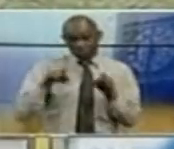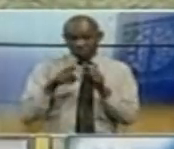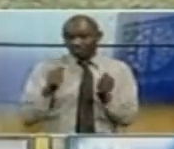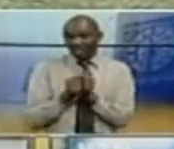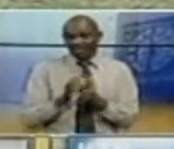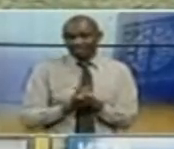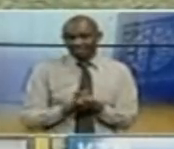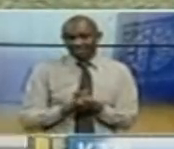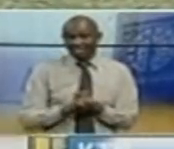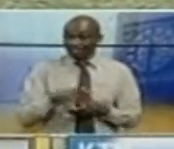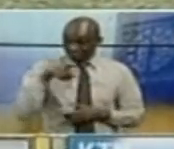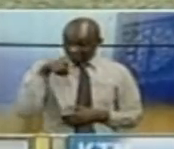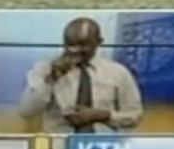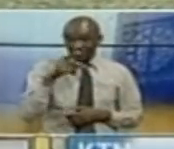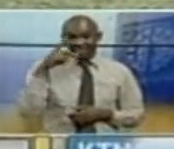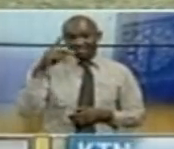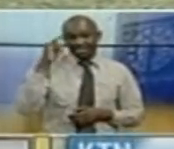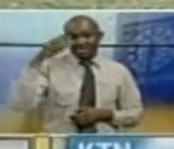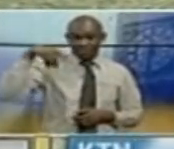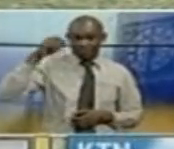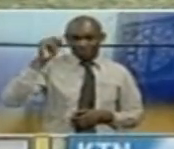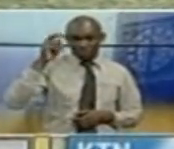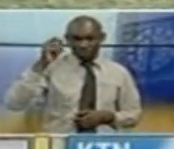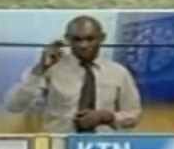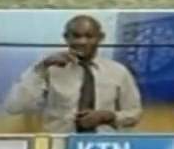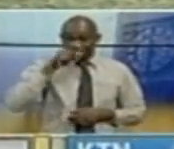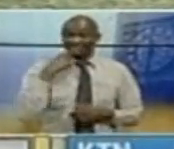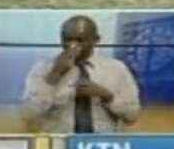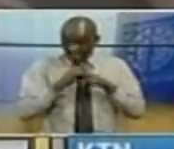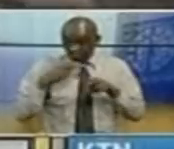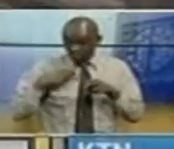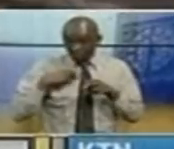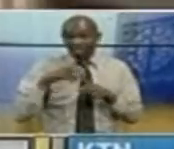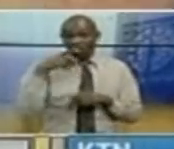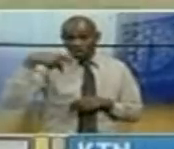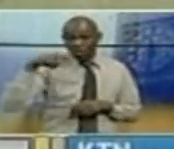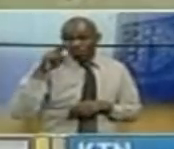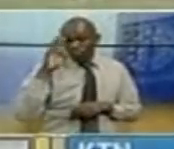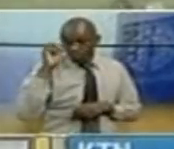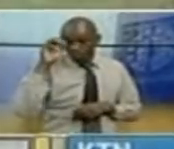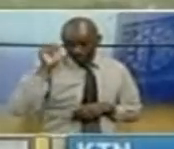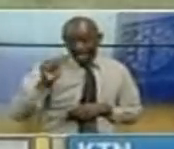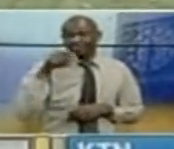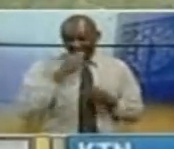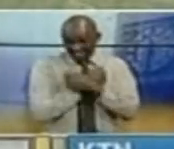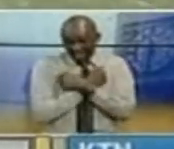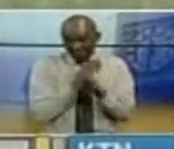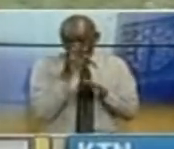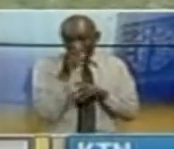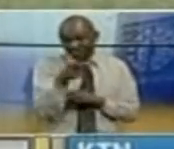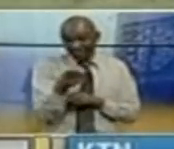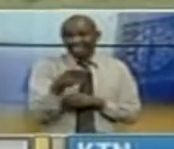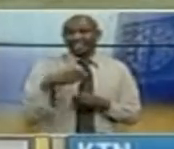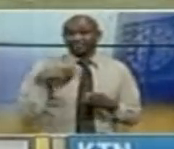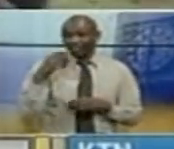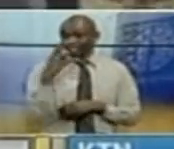we... Anthony Kiprono was nicknamed Puma, his then favorite sporting gear, at 41, pegged down